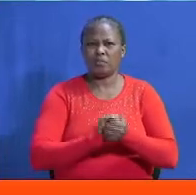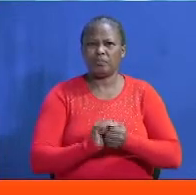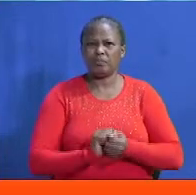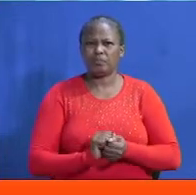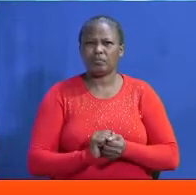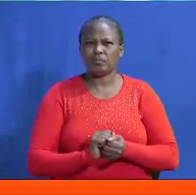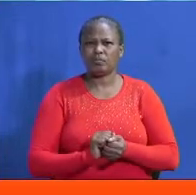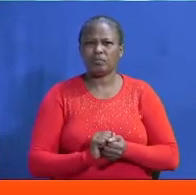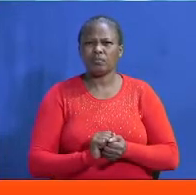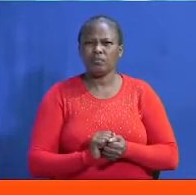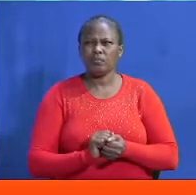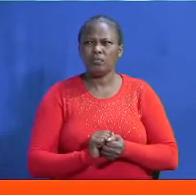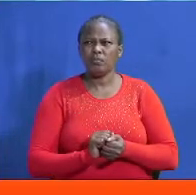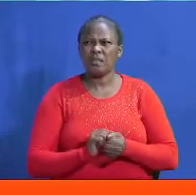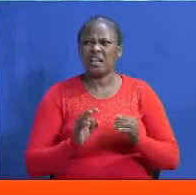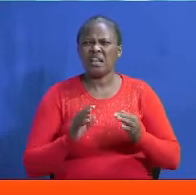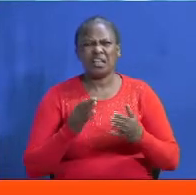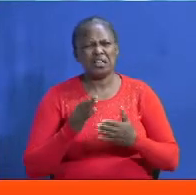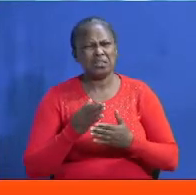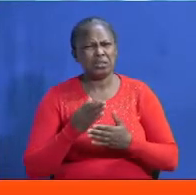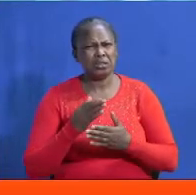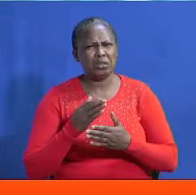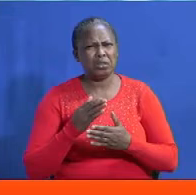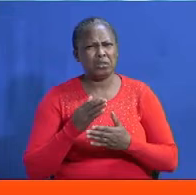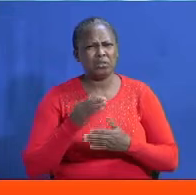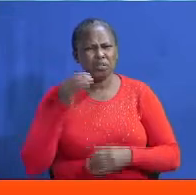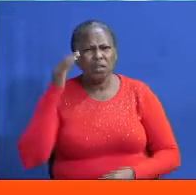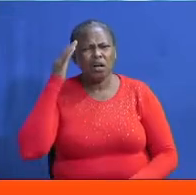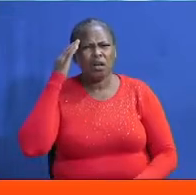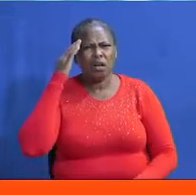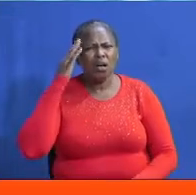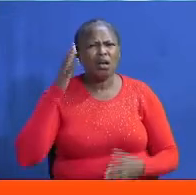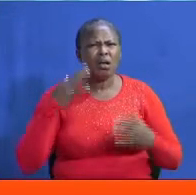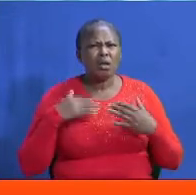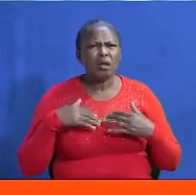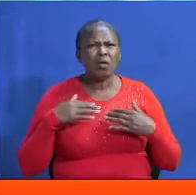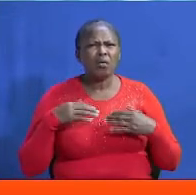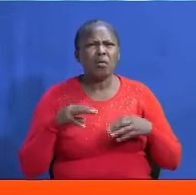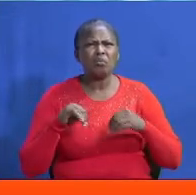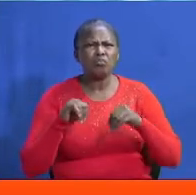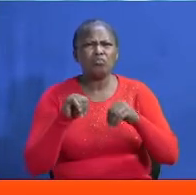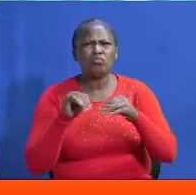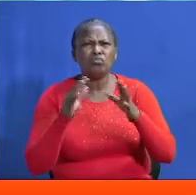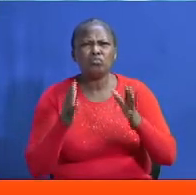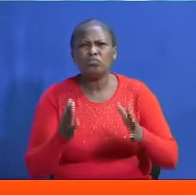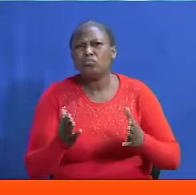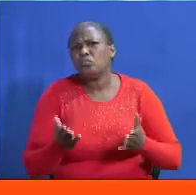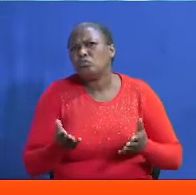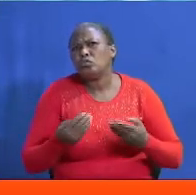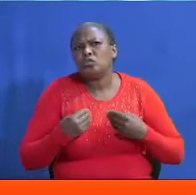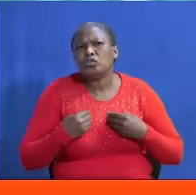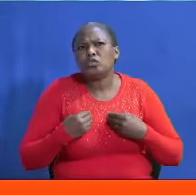I hope if some influential people, maybe it's people who have a lot of followers, can help us spread the link